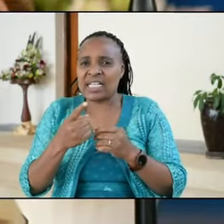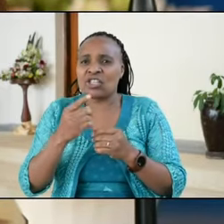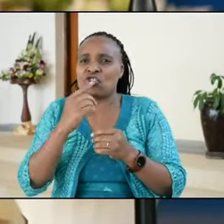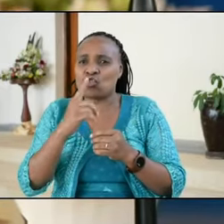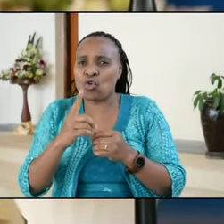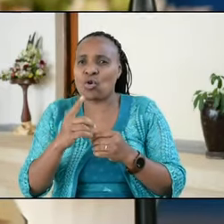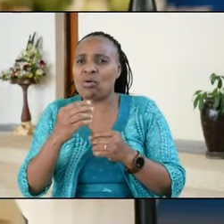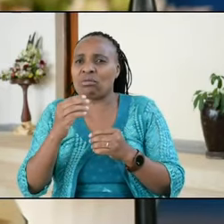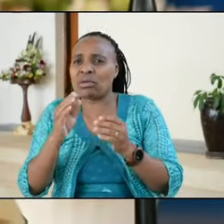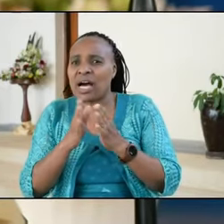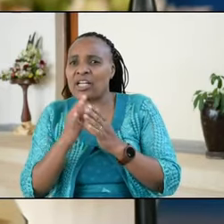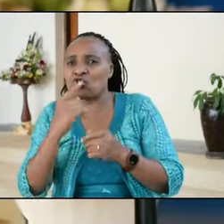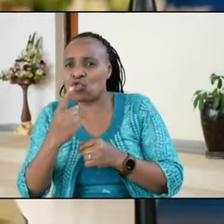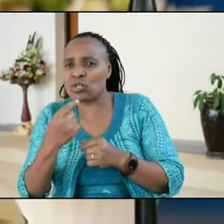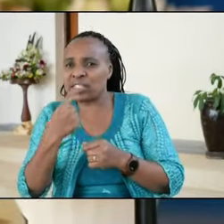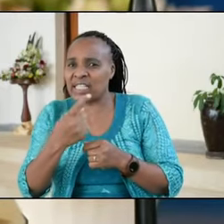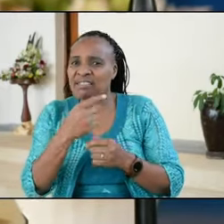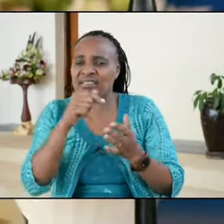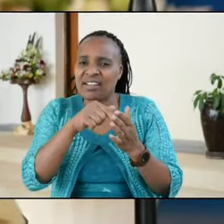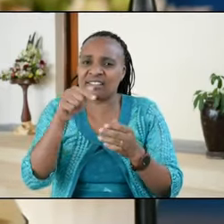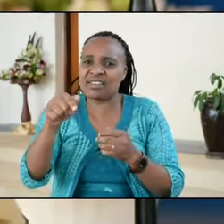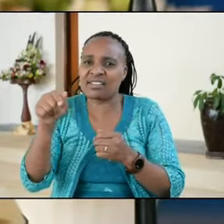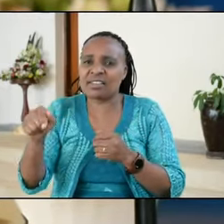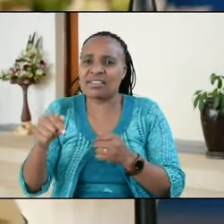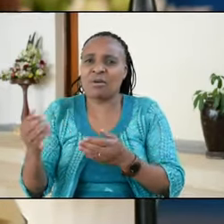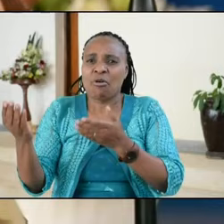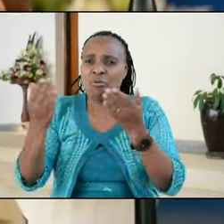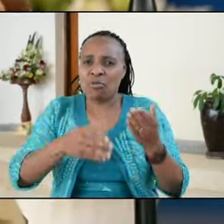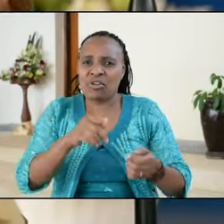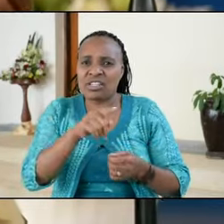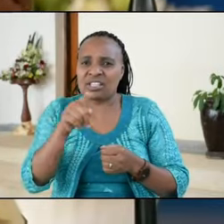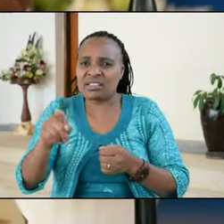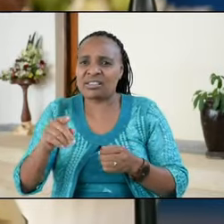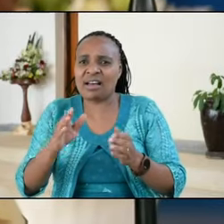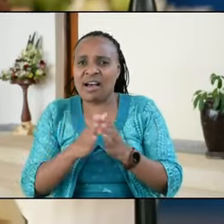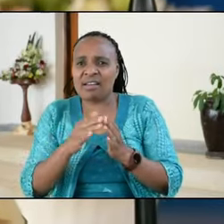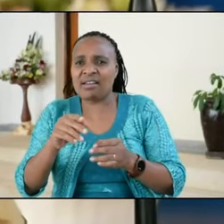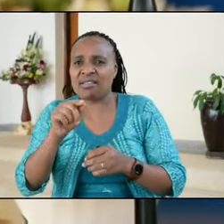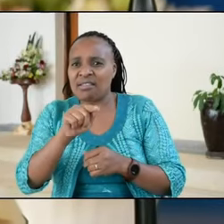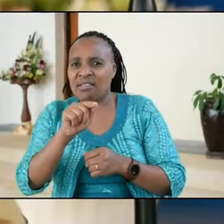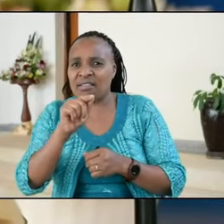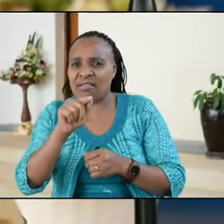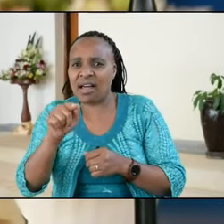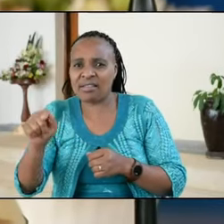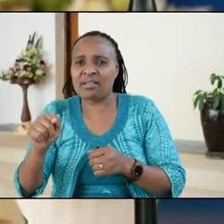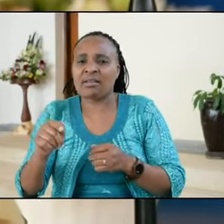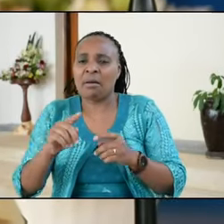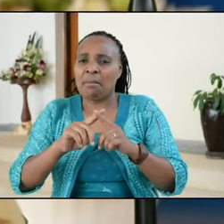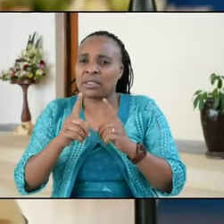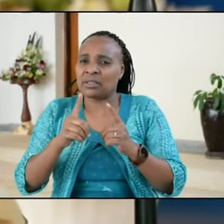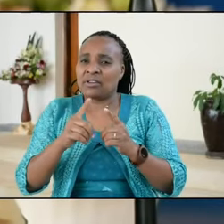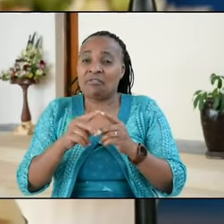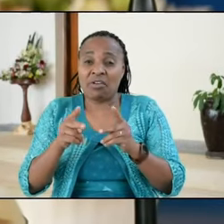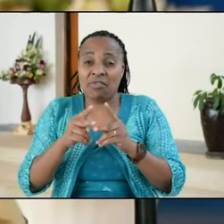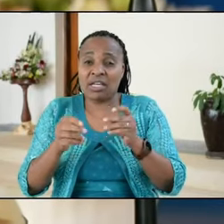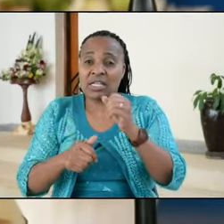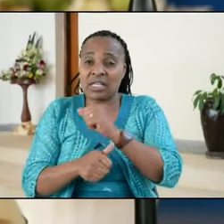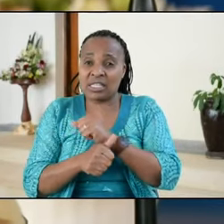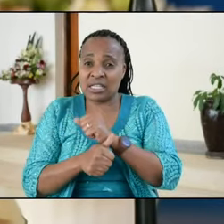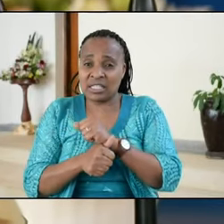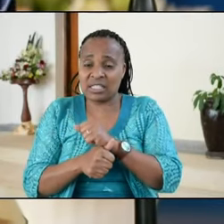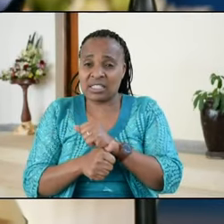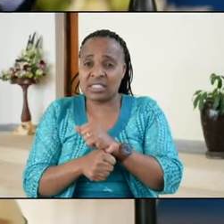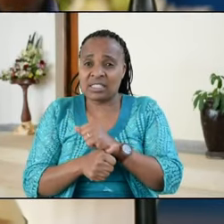says this, or prophet so-and-so wrote this and that. It's a bit dangerous because some